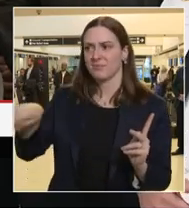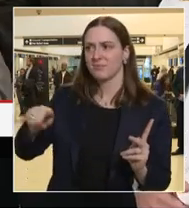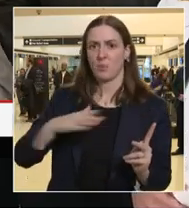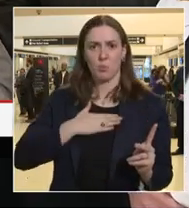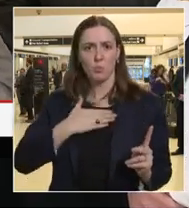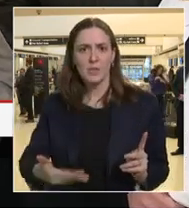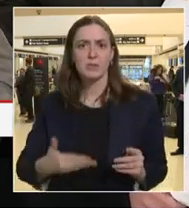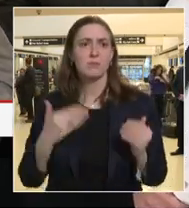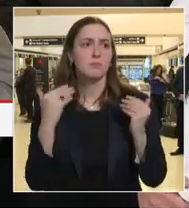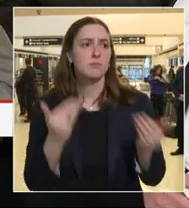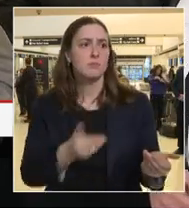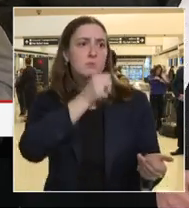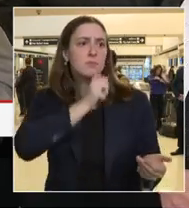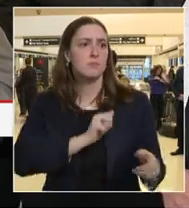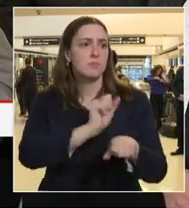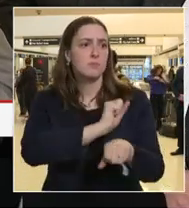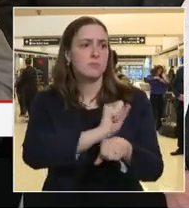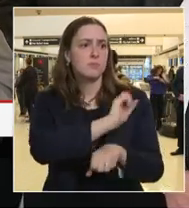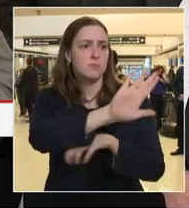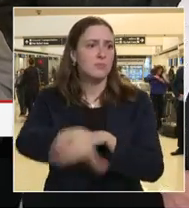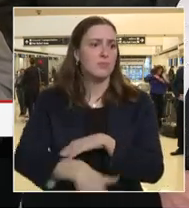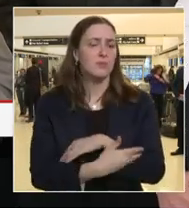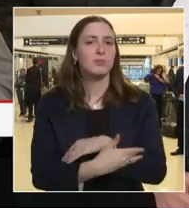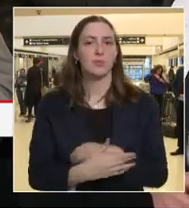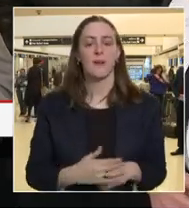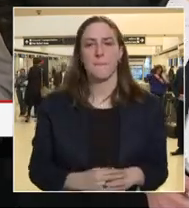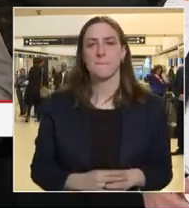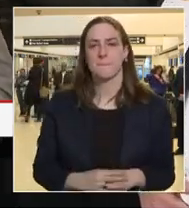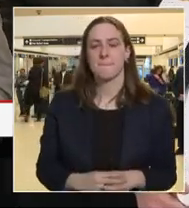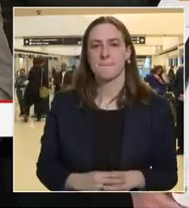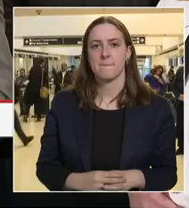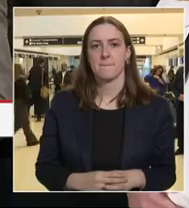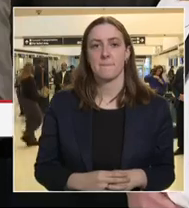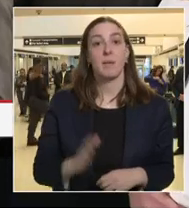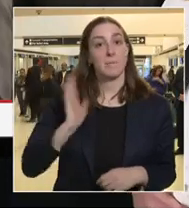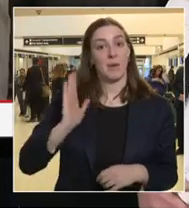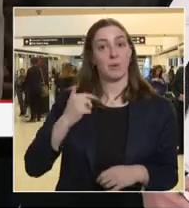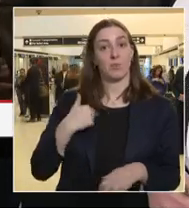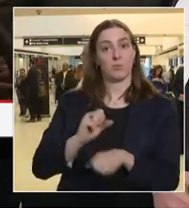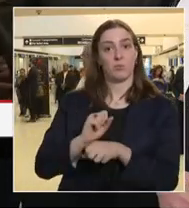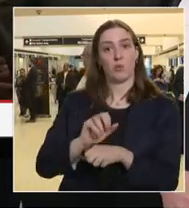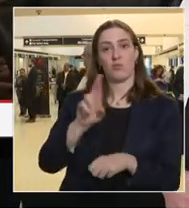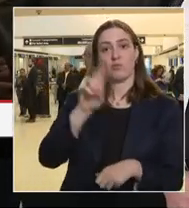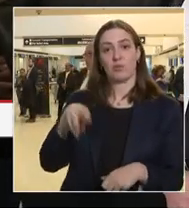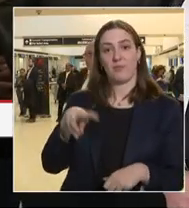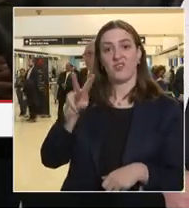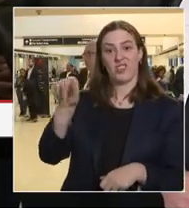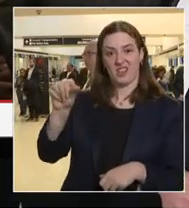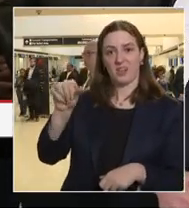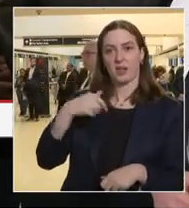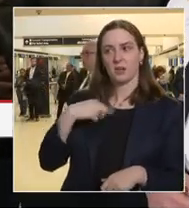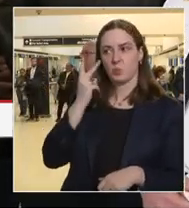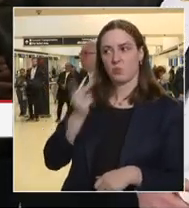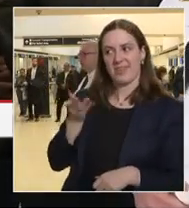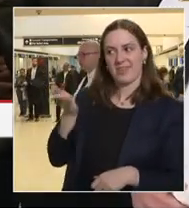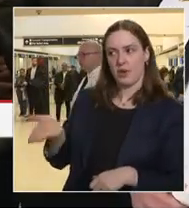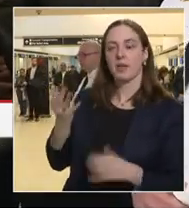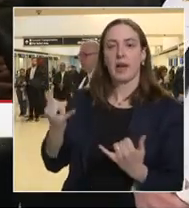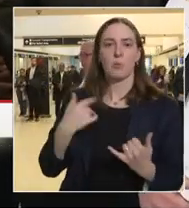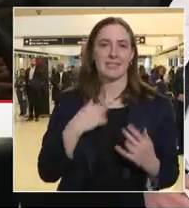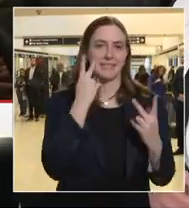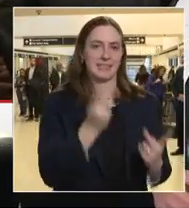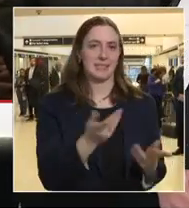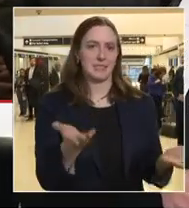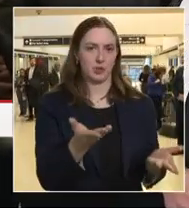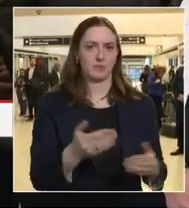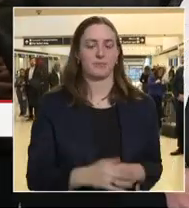I started to see that as a local official 30 years ago in Richmond, and definitely have seen it here. And then finally, questions. There are going to be a